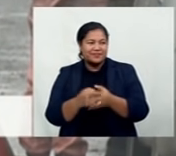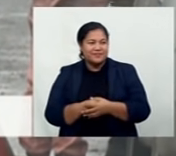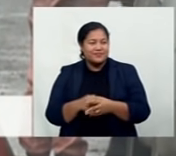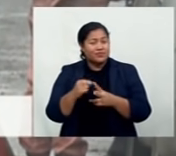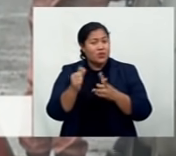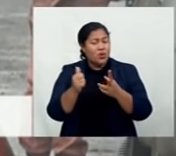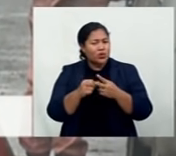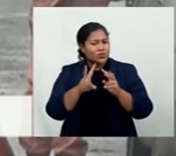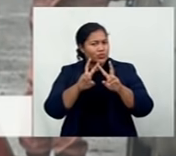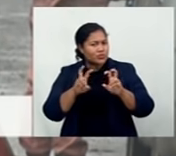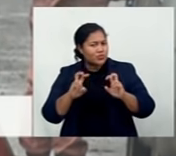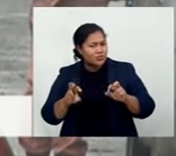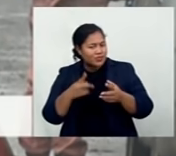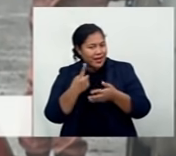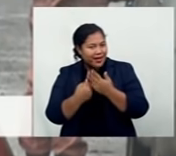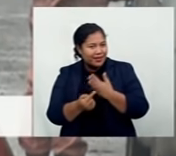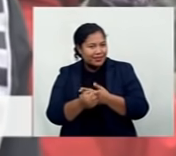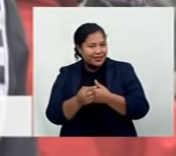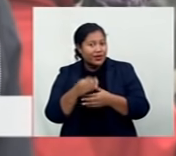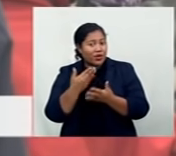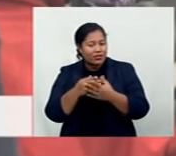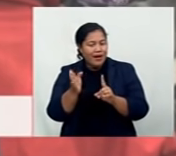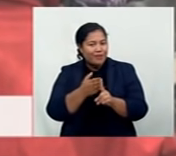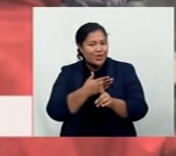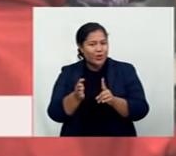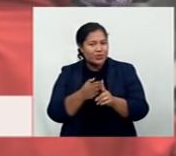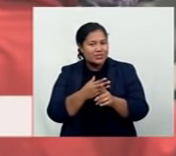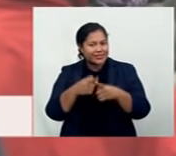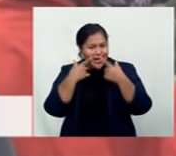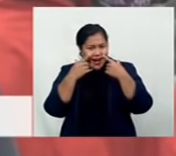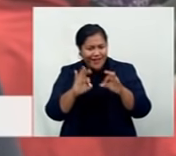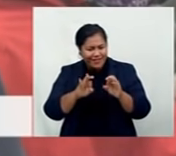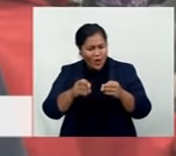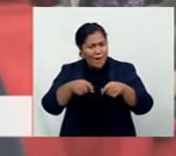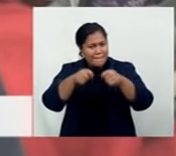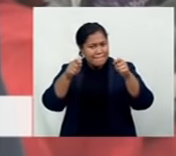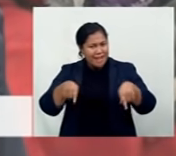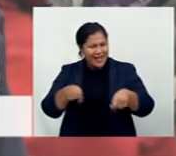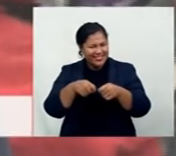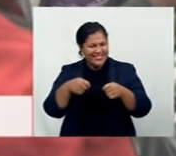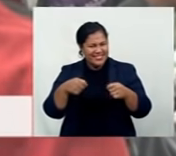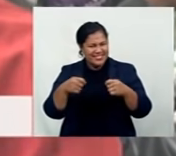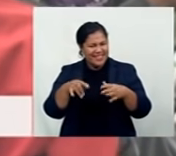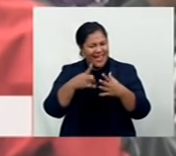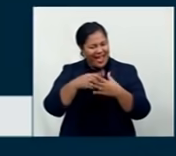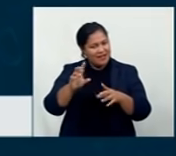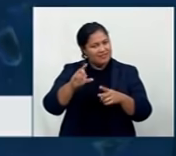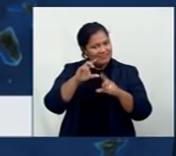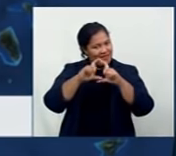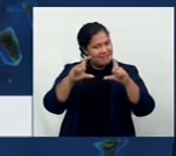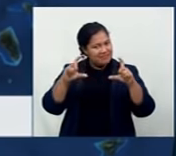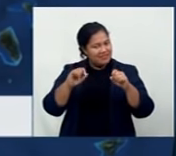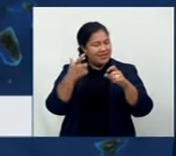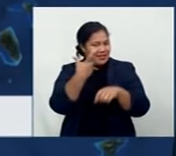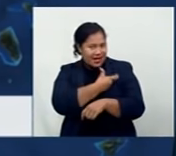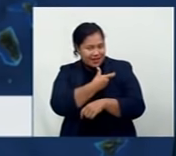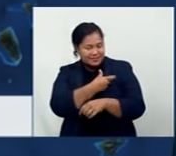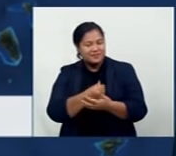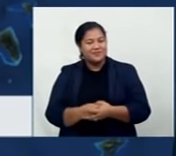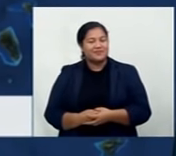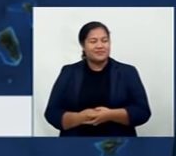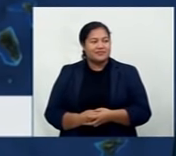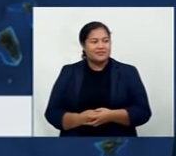an investigation underway into the abuse of curfew passes and vaccination cards. We're working closely